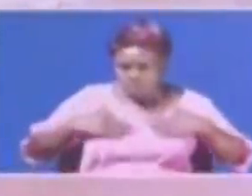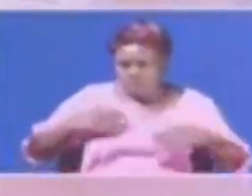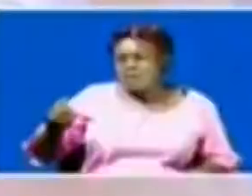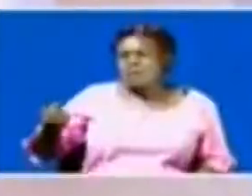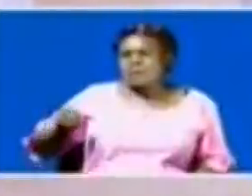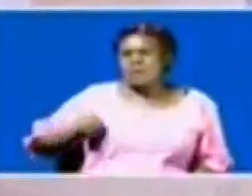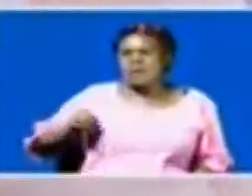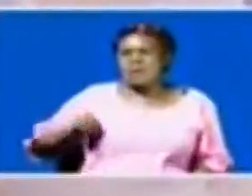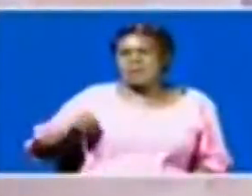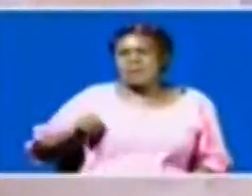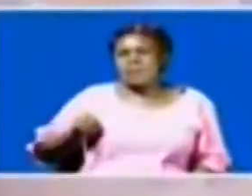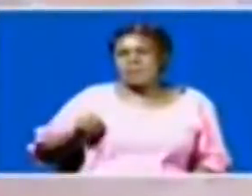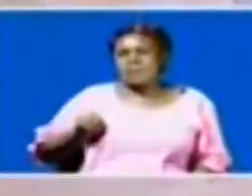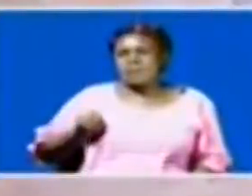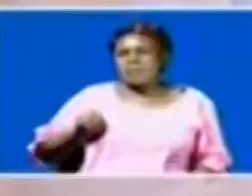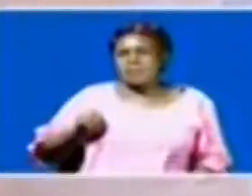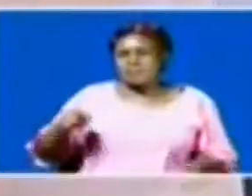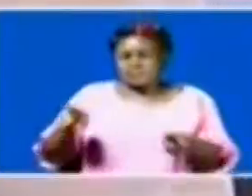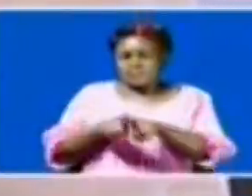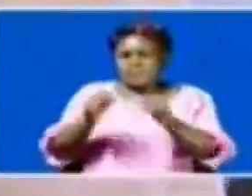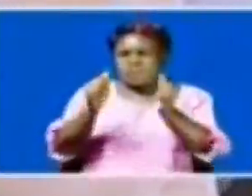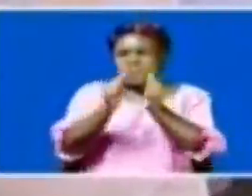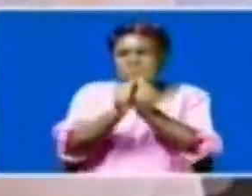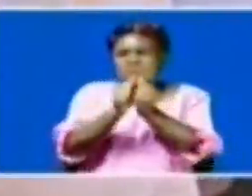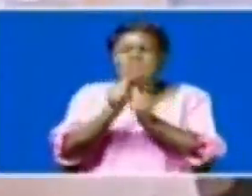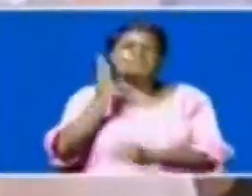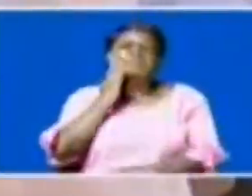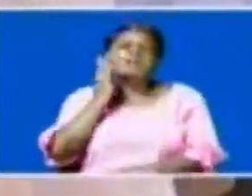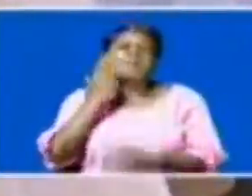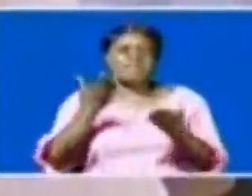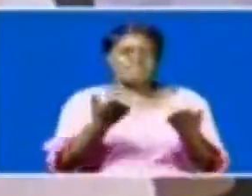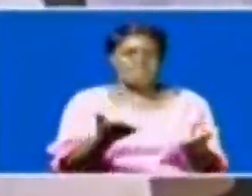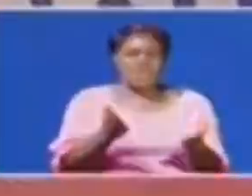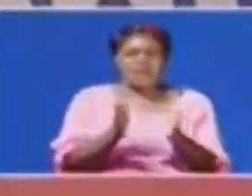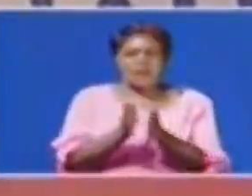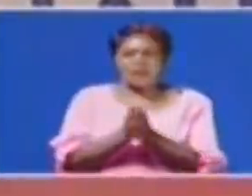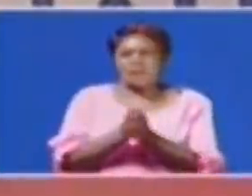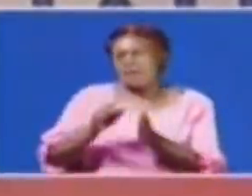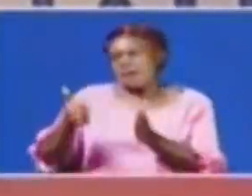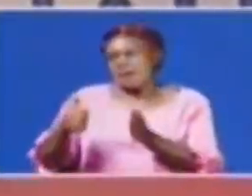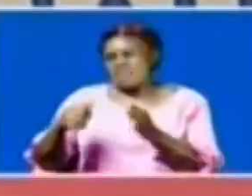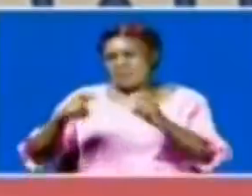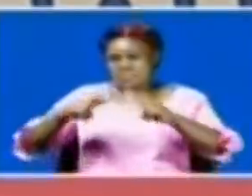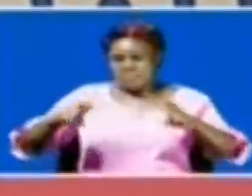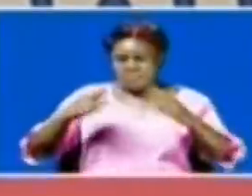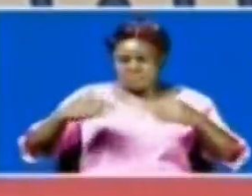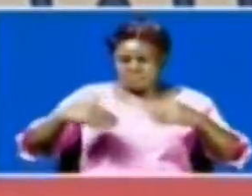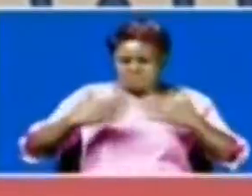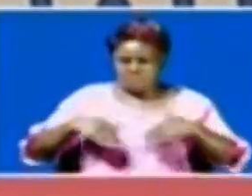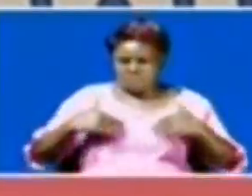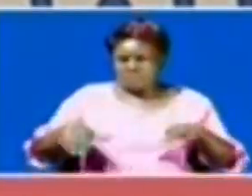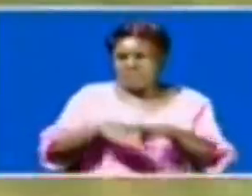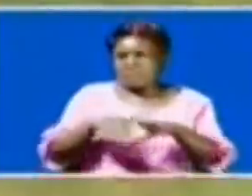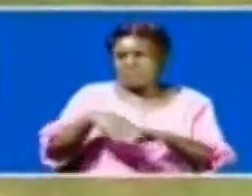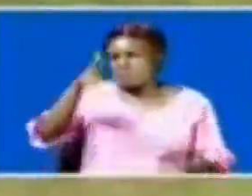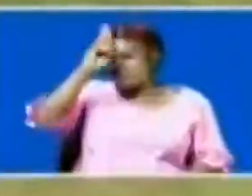Sharon Otieno. They were also actually accompanied by the mother to Sharon, together with other detectives and the members of the police